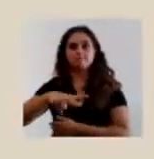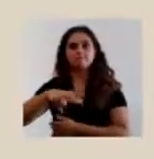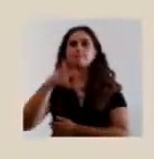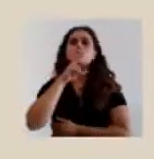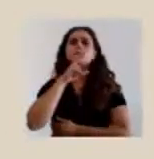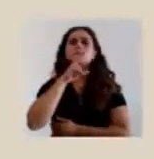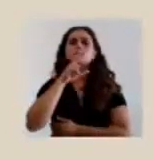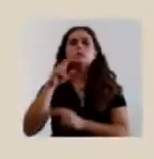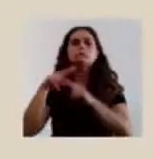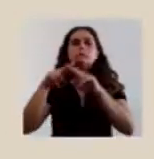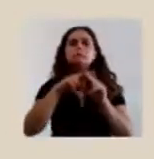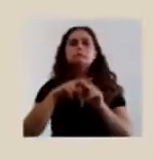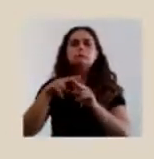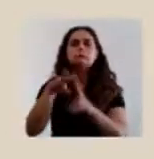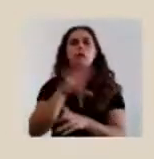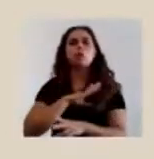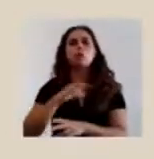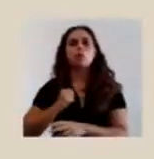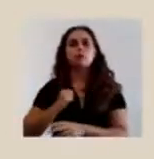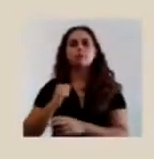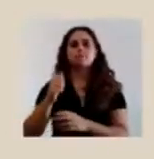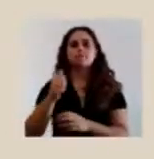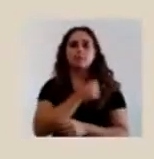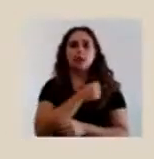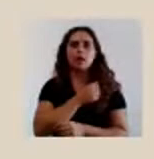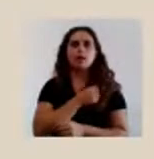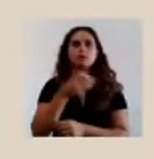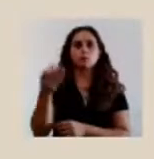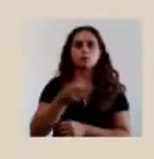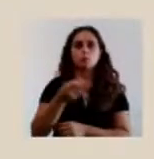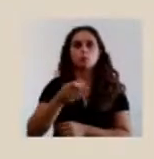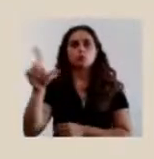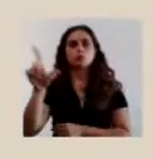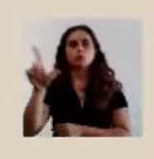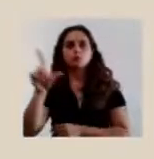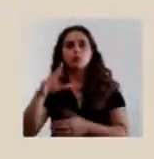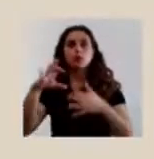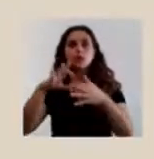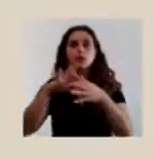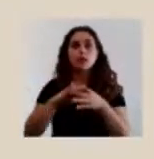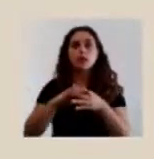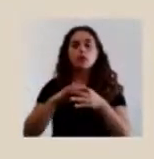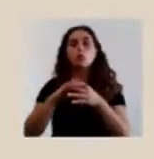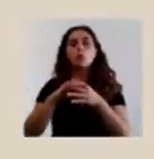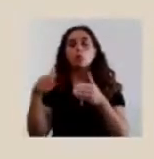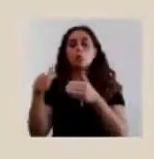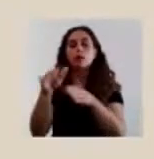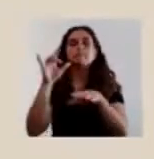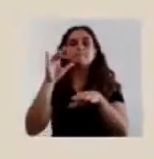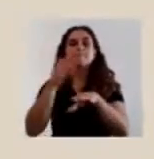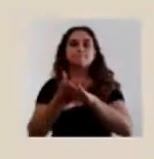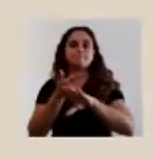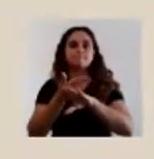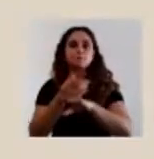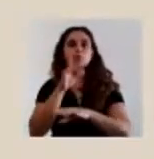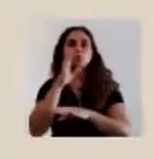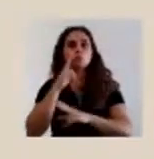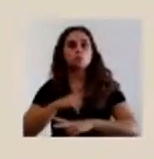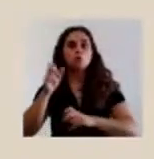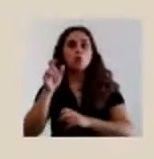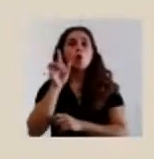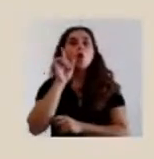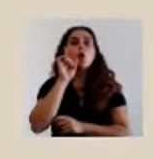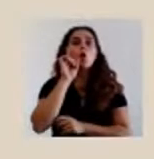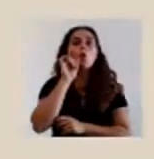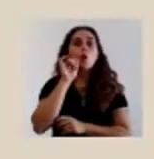response rates of landlords in Lisbon and Porto as a function of sexual orientation. They found that men in